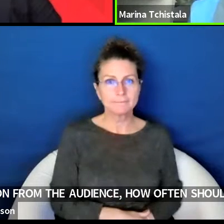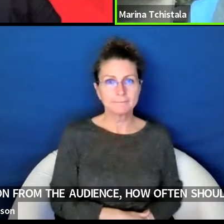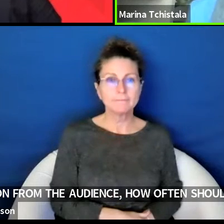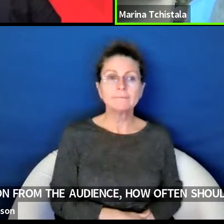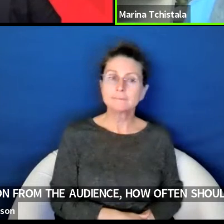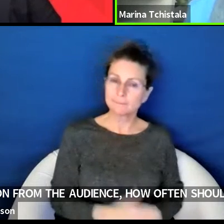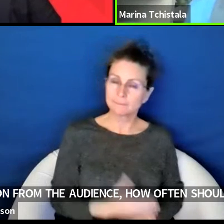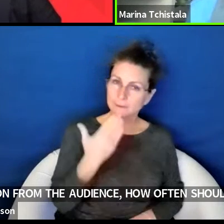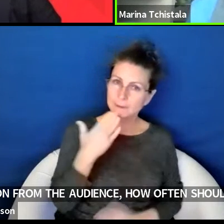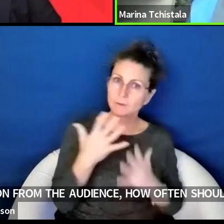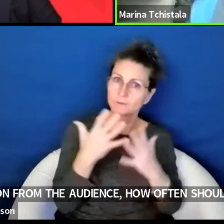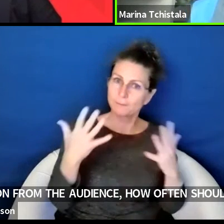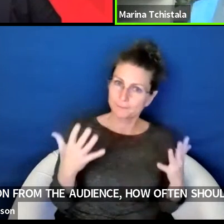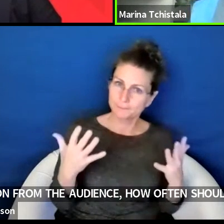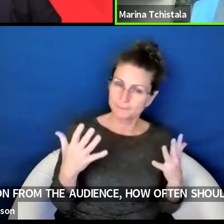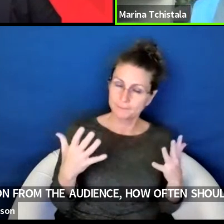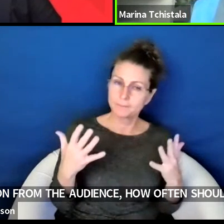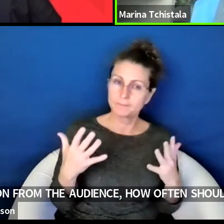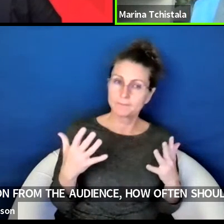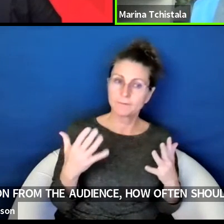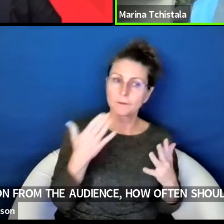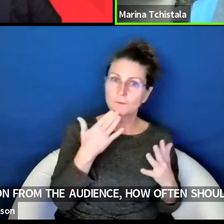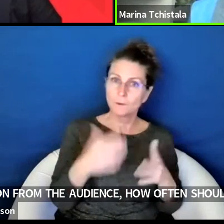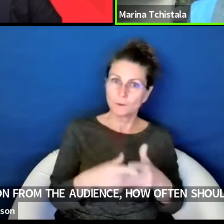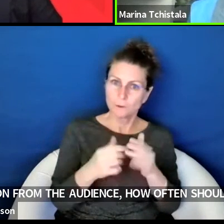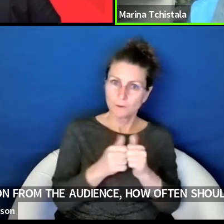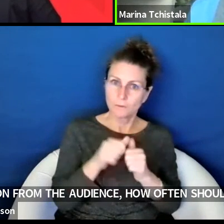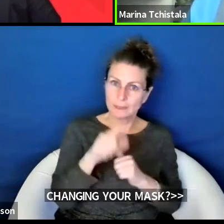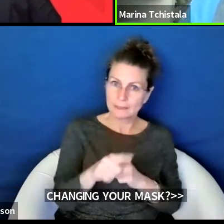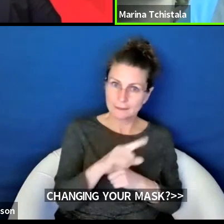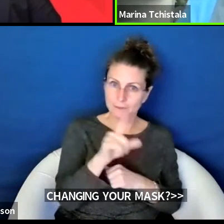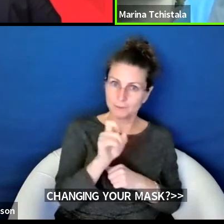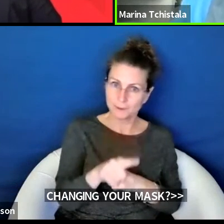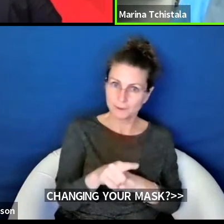Thank you very much for starting with this question.